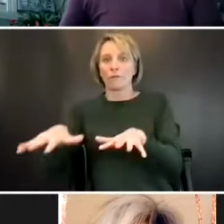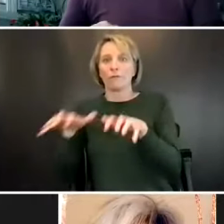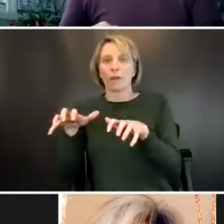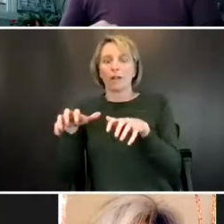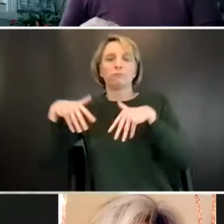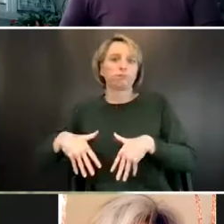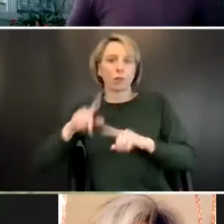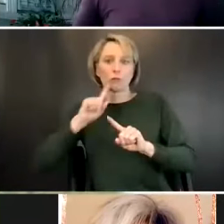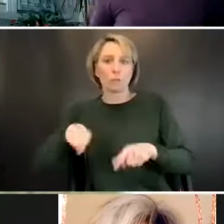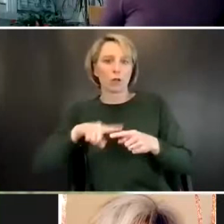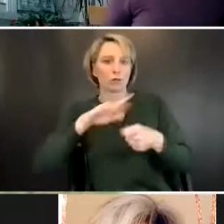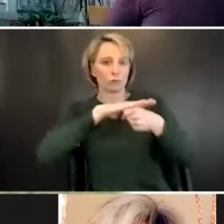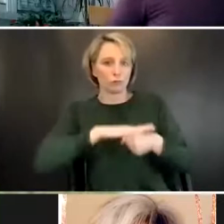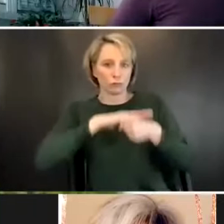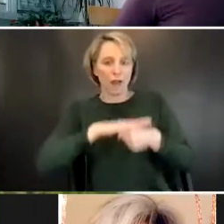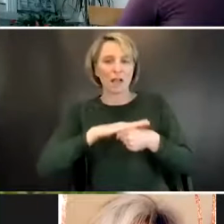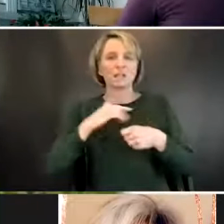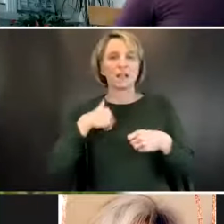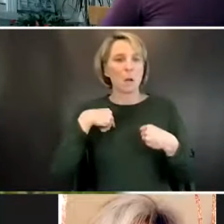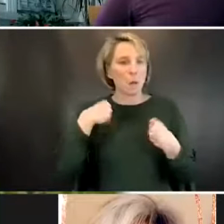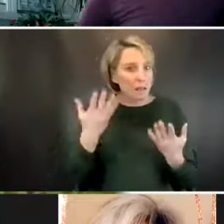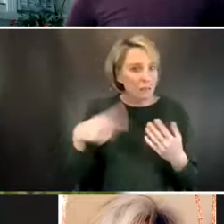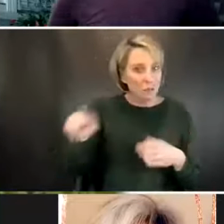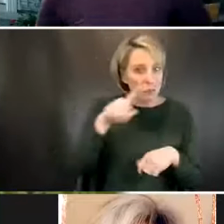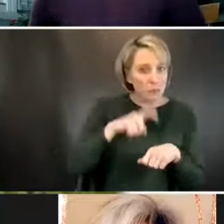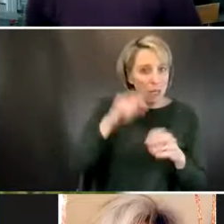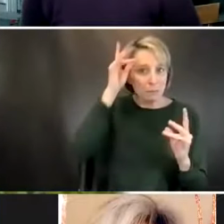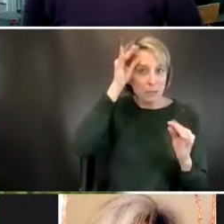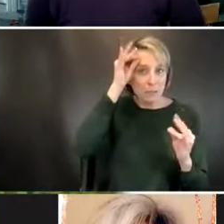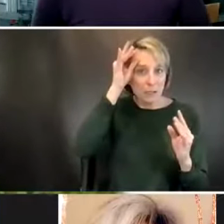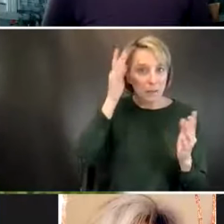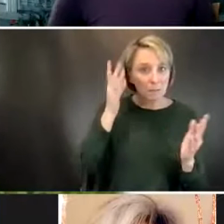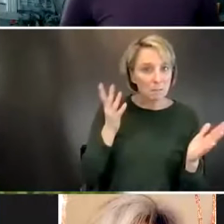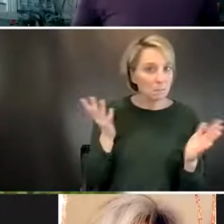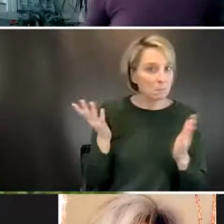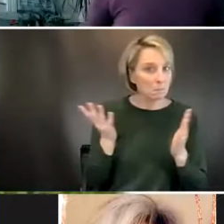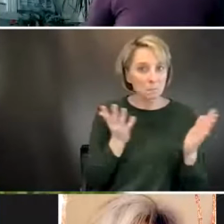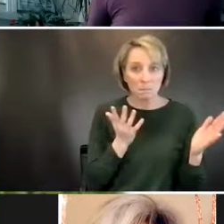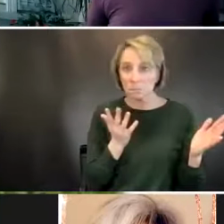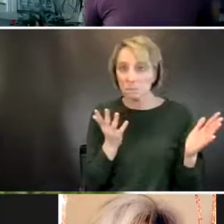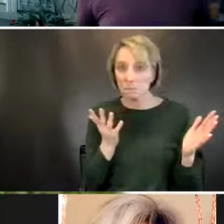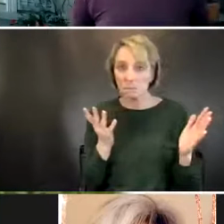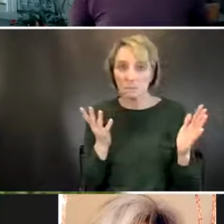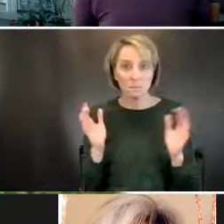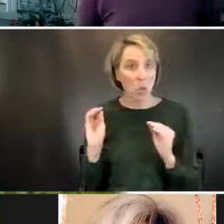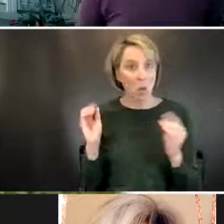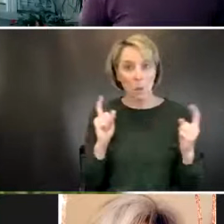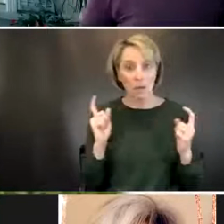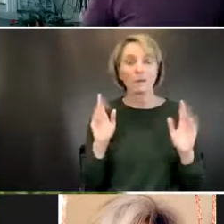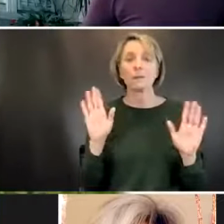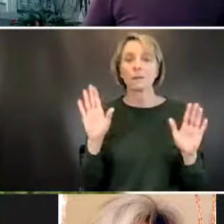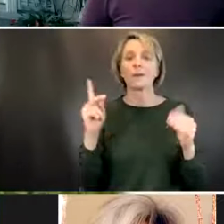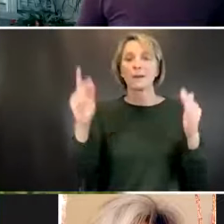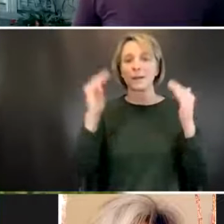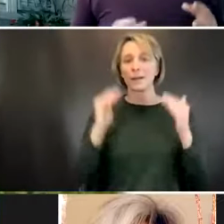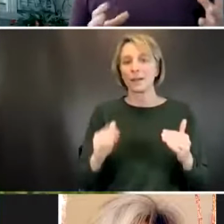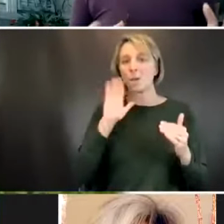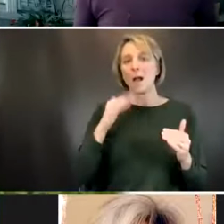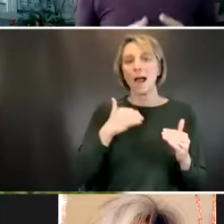Oh, I want to go back. All right. We'll take our second mindfulness break. And this is, again,